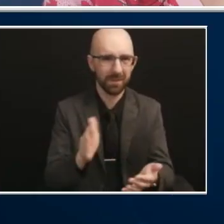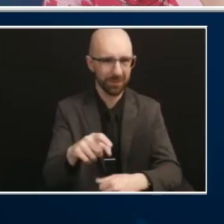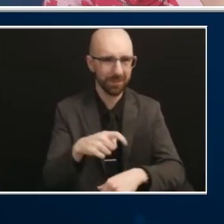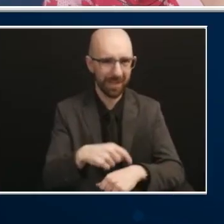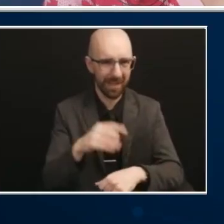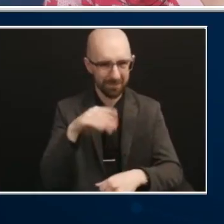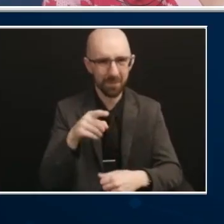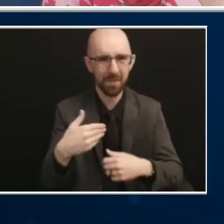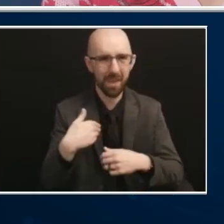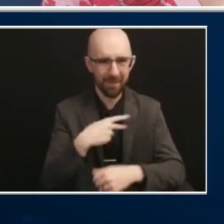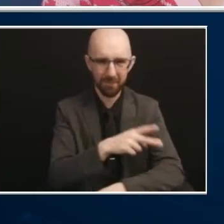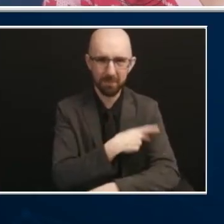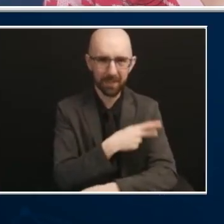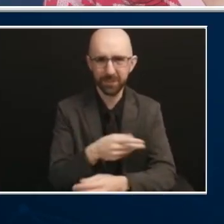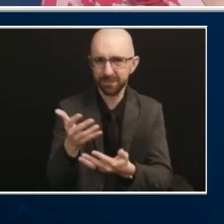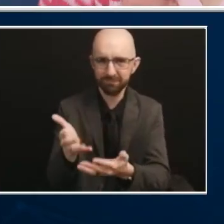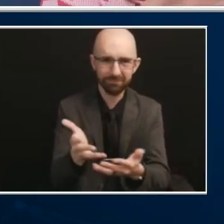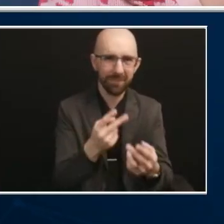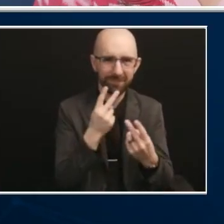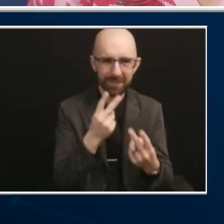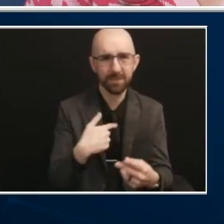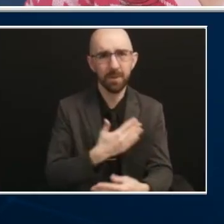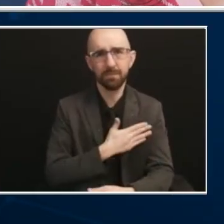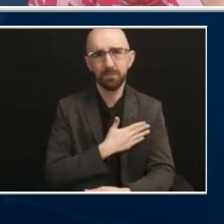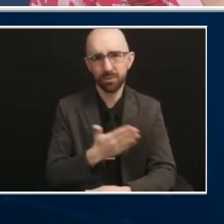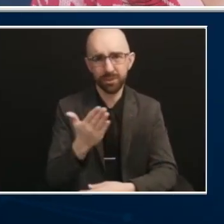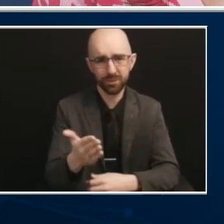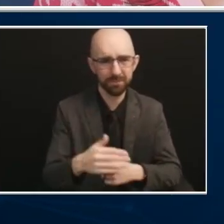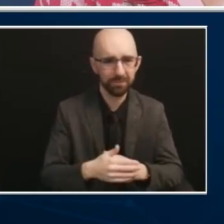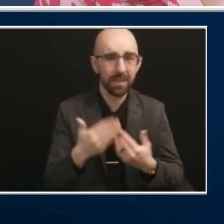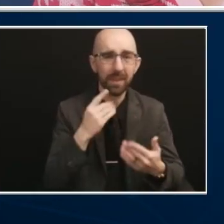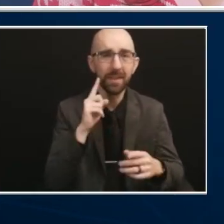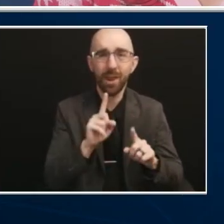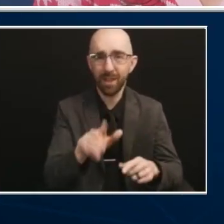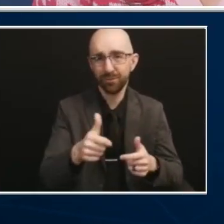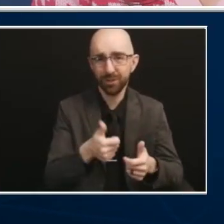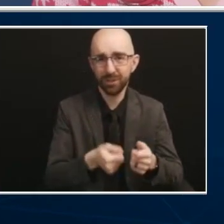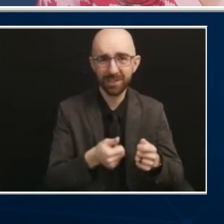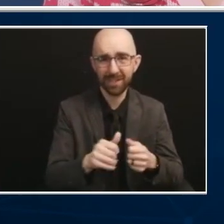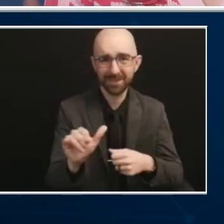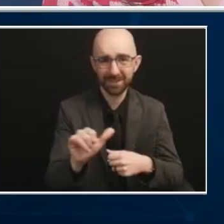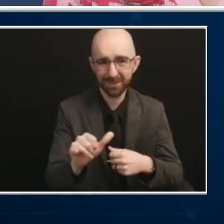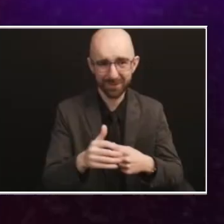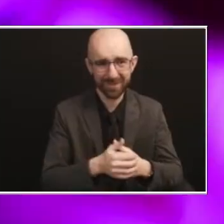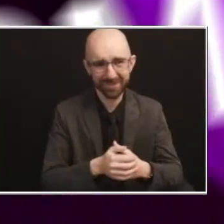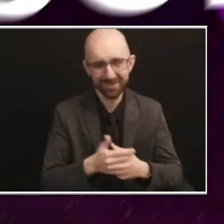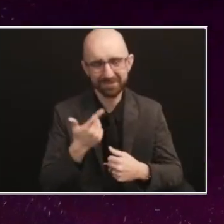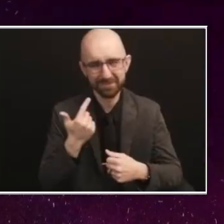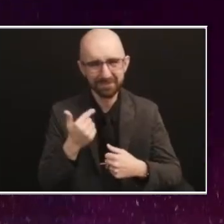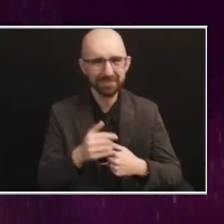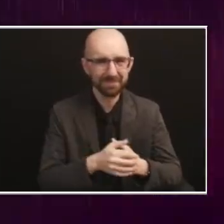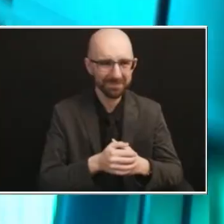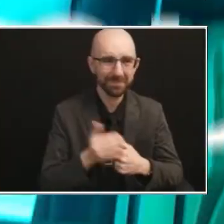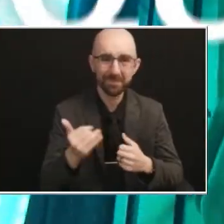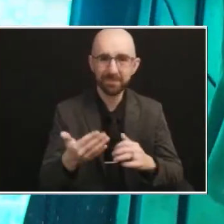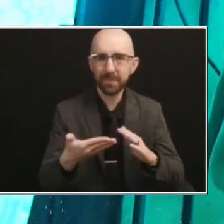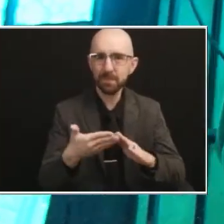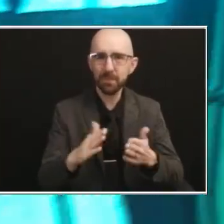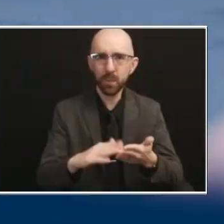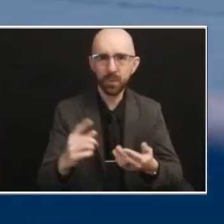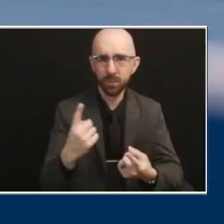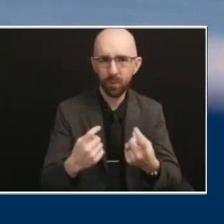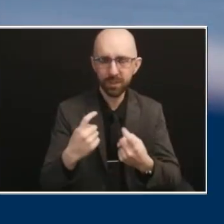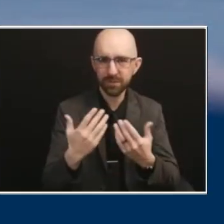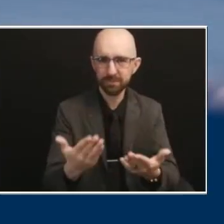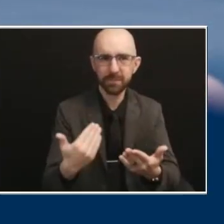patients to see. We really appreciate you. Thank you. Thanks for answering your texts, too. let's get to those community questions. We have a